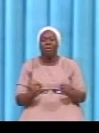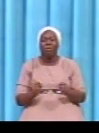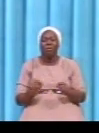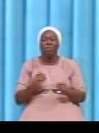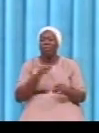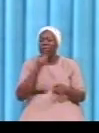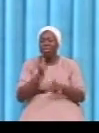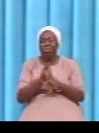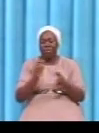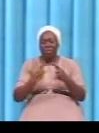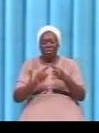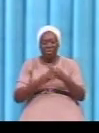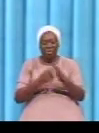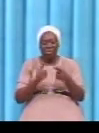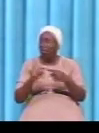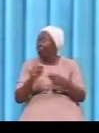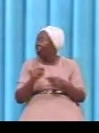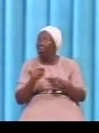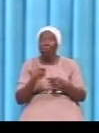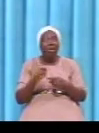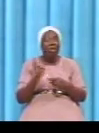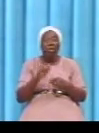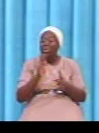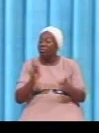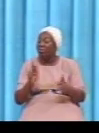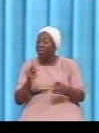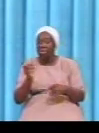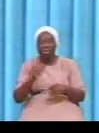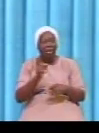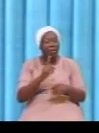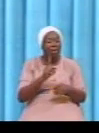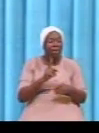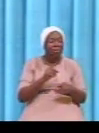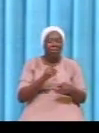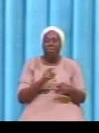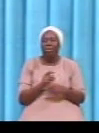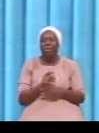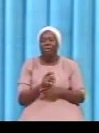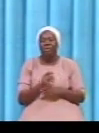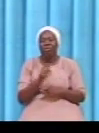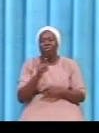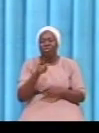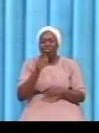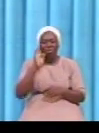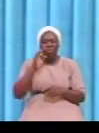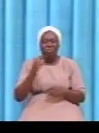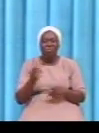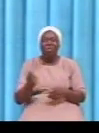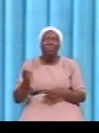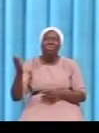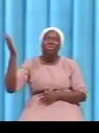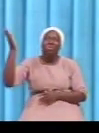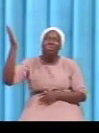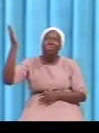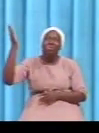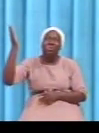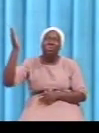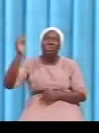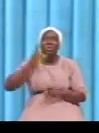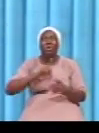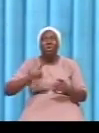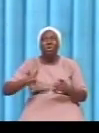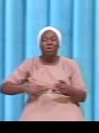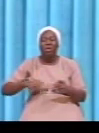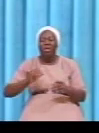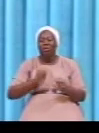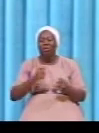look around. Where is the person? Where are they? Are they coming out to testify? You are going to lift up your right hand to everyone and say, Lord, I want to be the